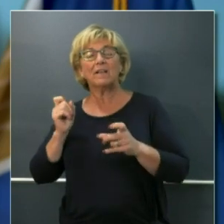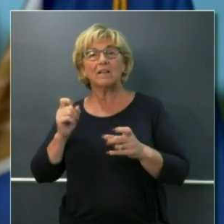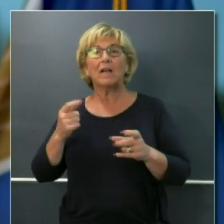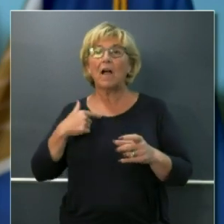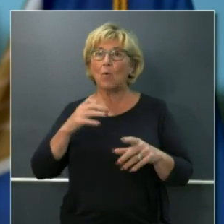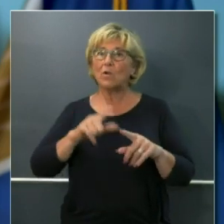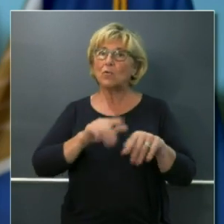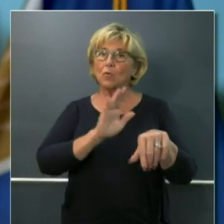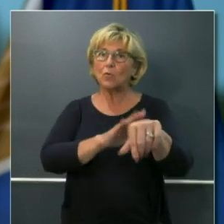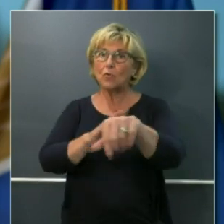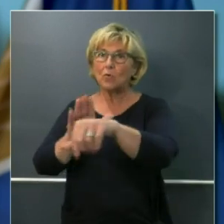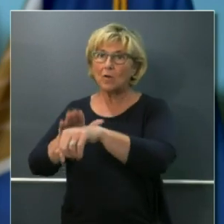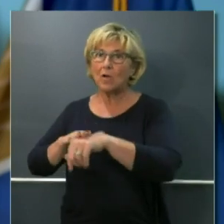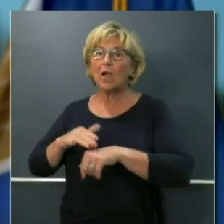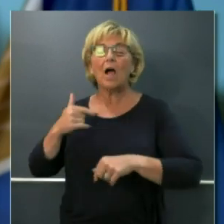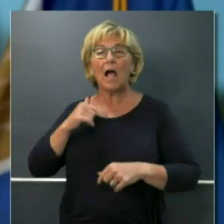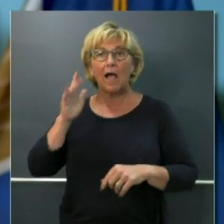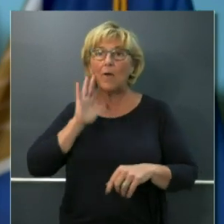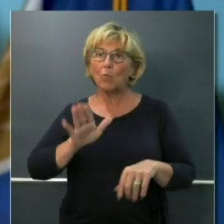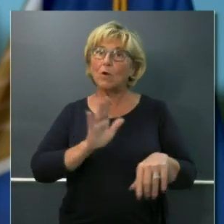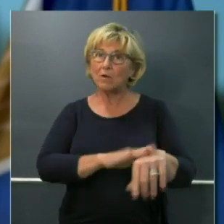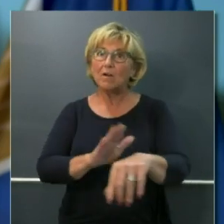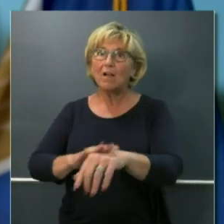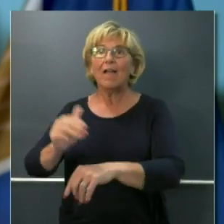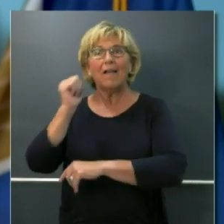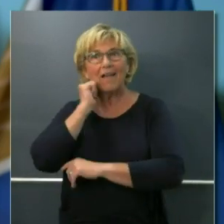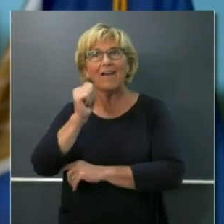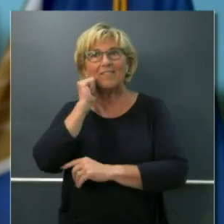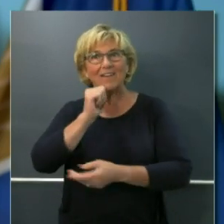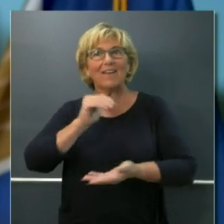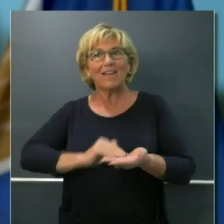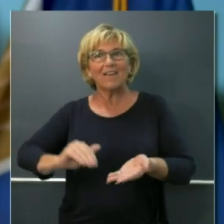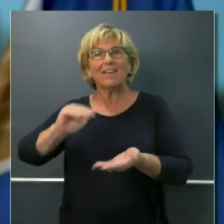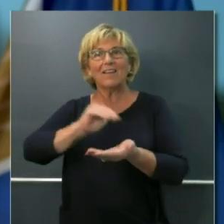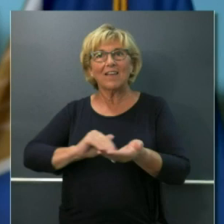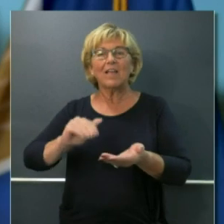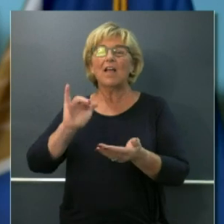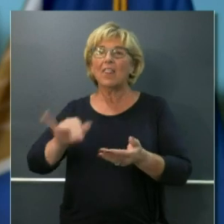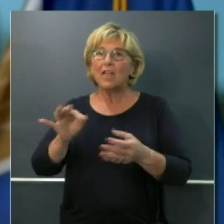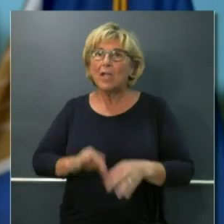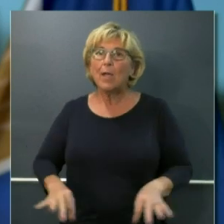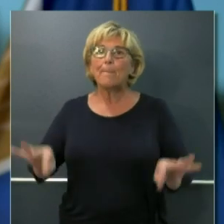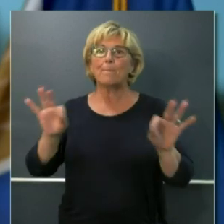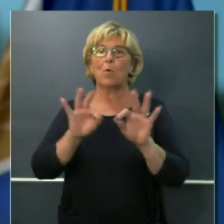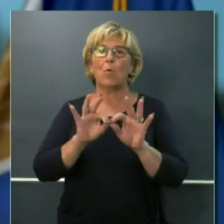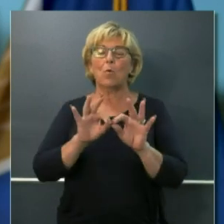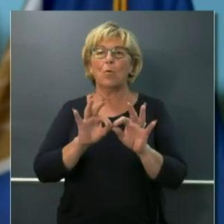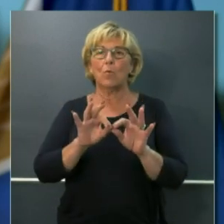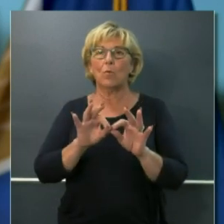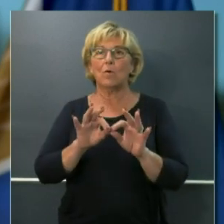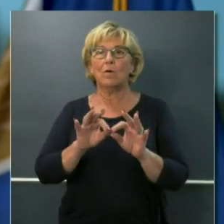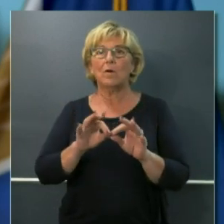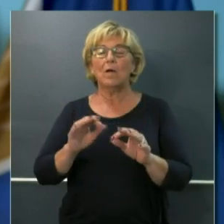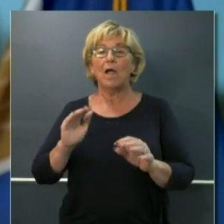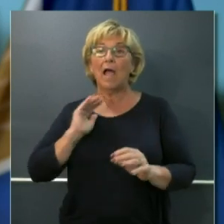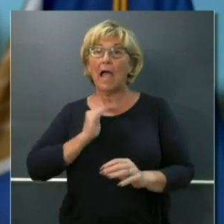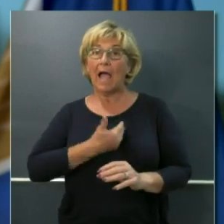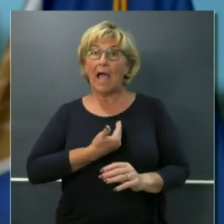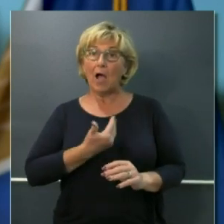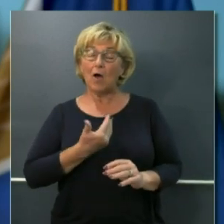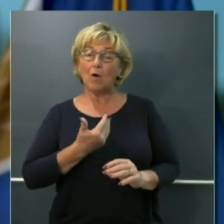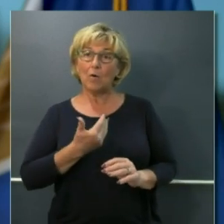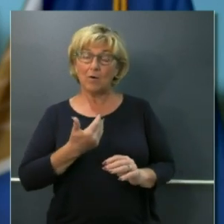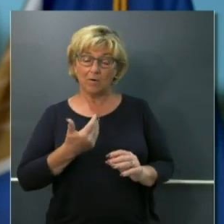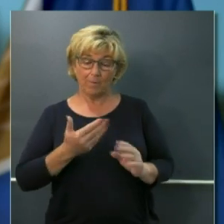caution everybody, as I will be doing, I assure you, on a daily basis, of the importance of our individual behavior, not